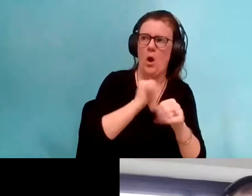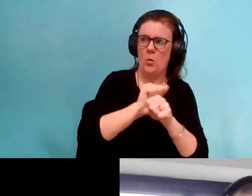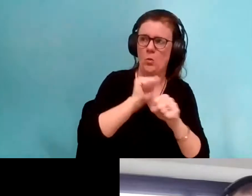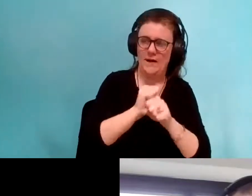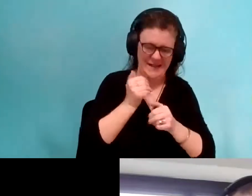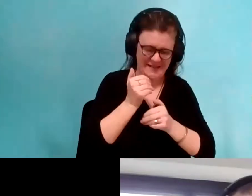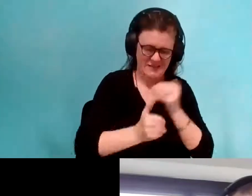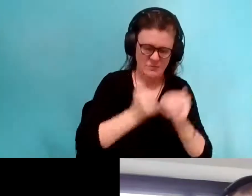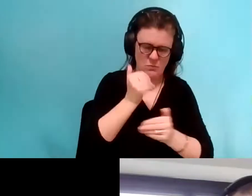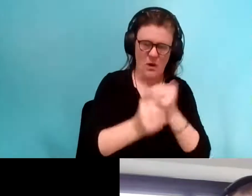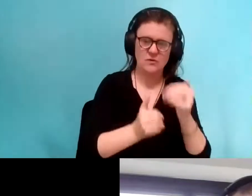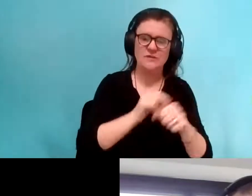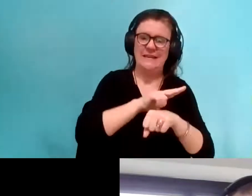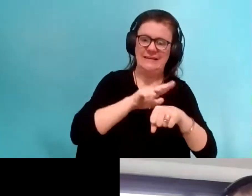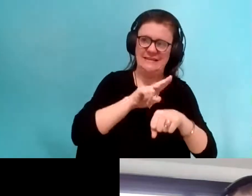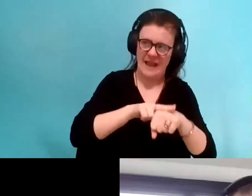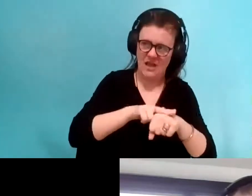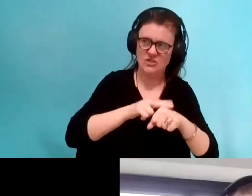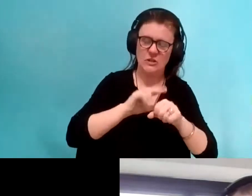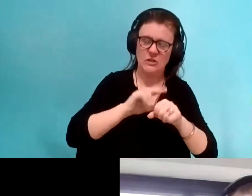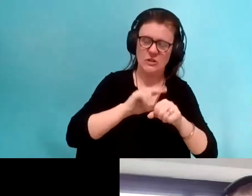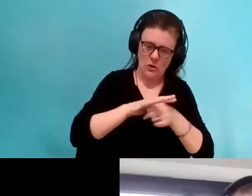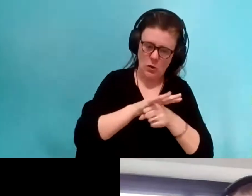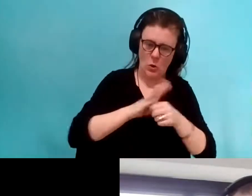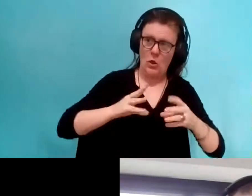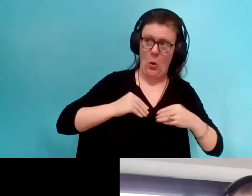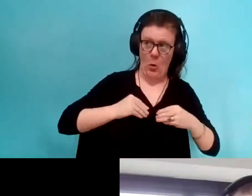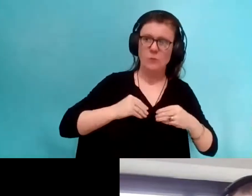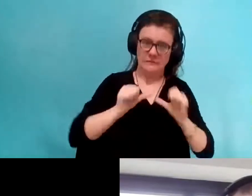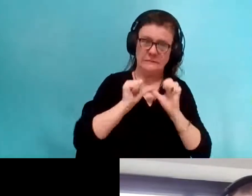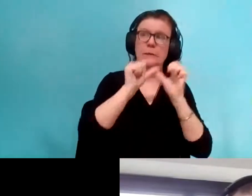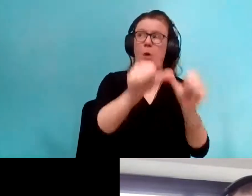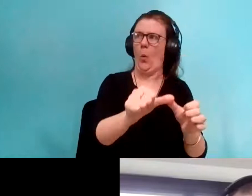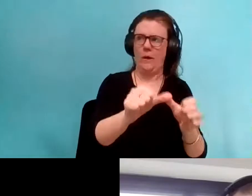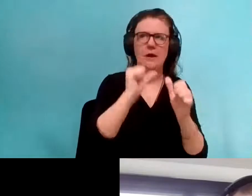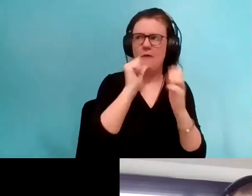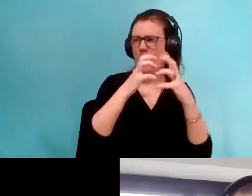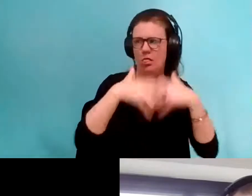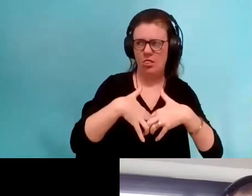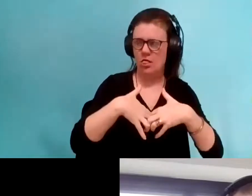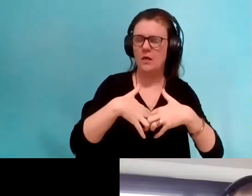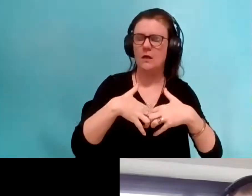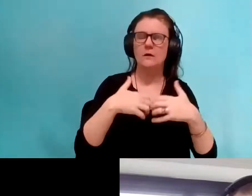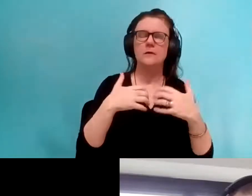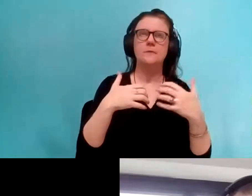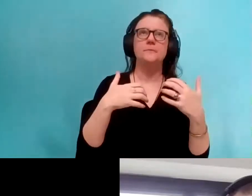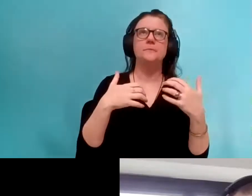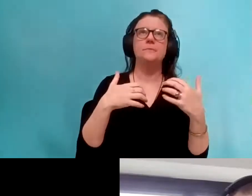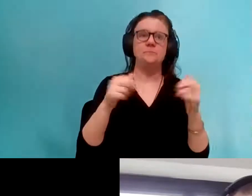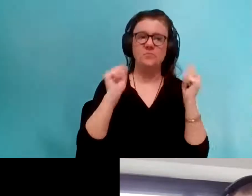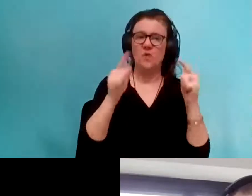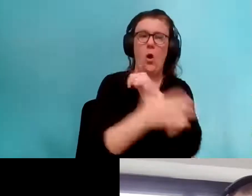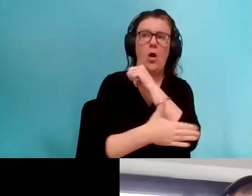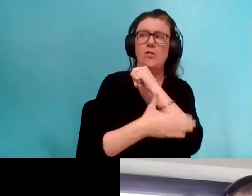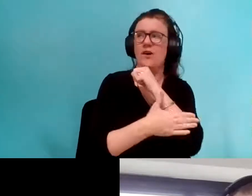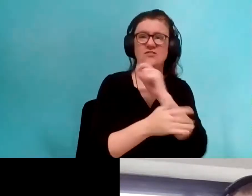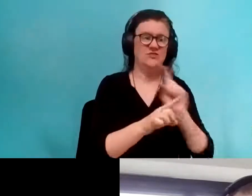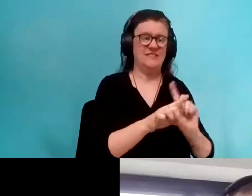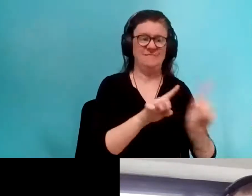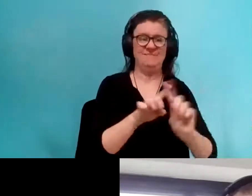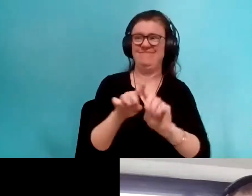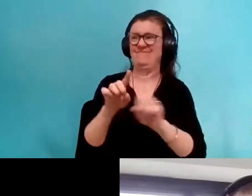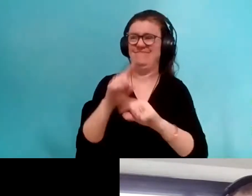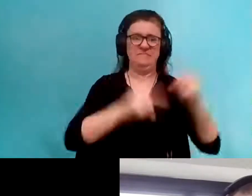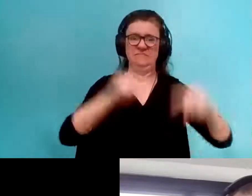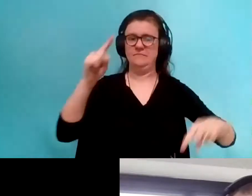be nationally and locally owned to be sustainable. And every country is at a different stage in the process. This